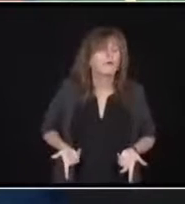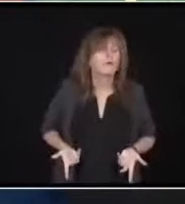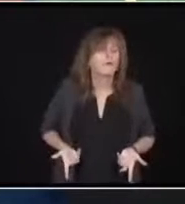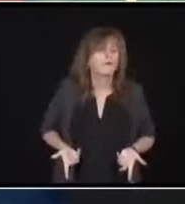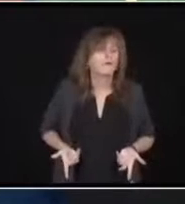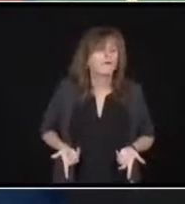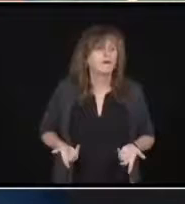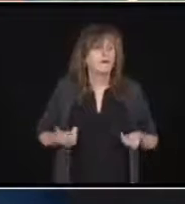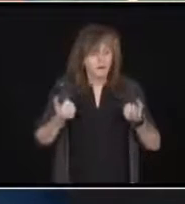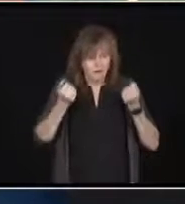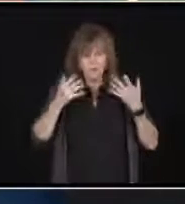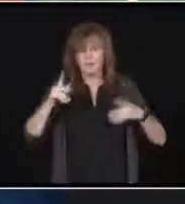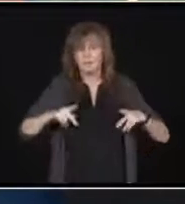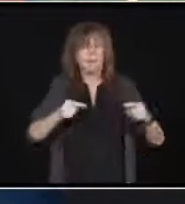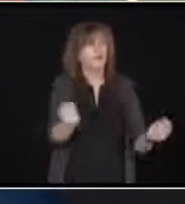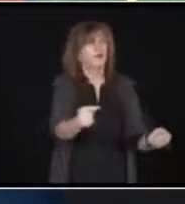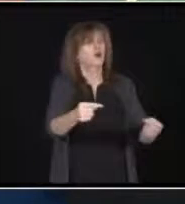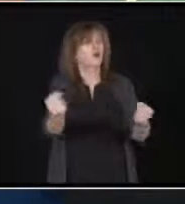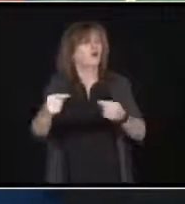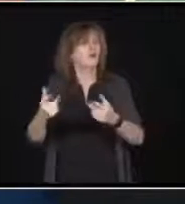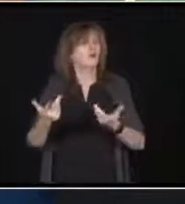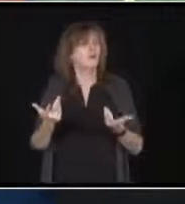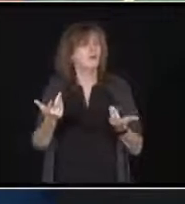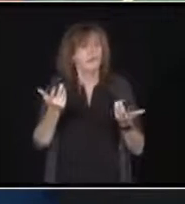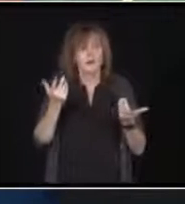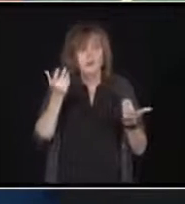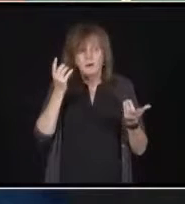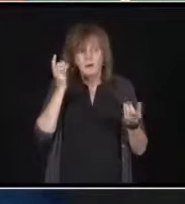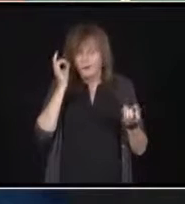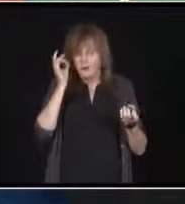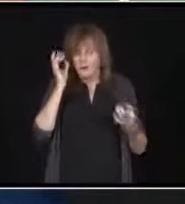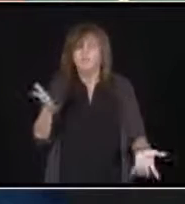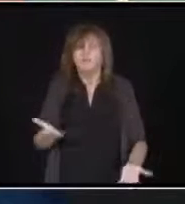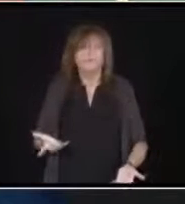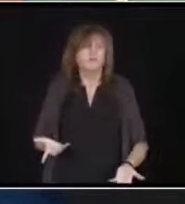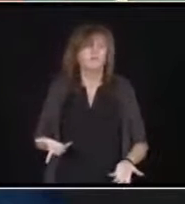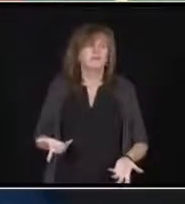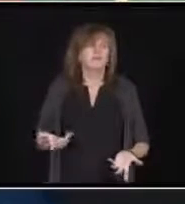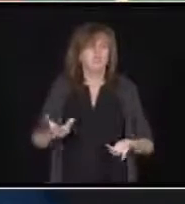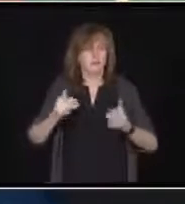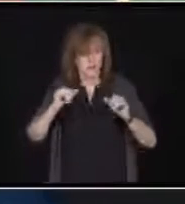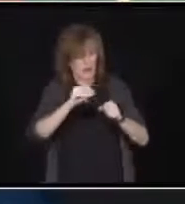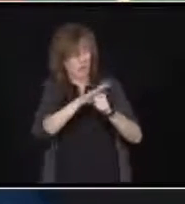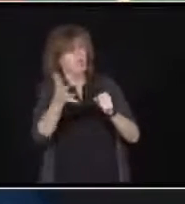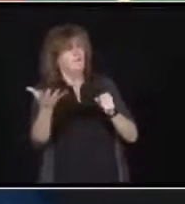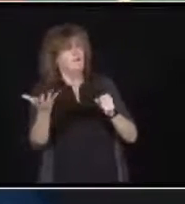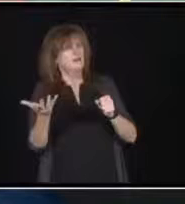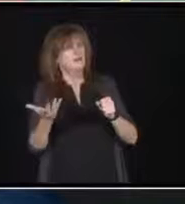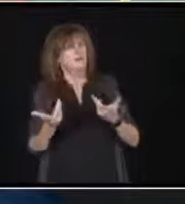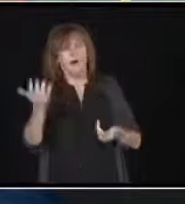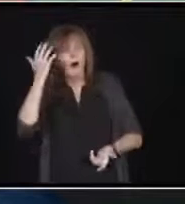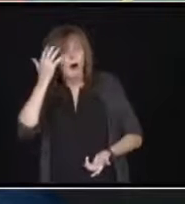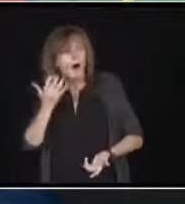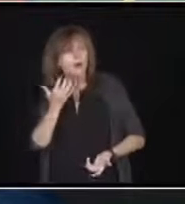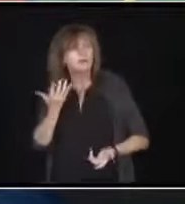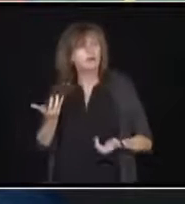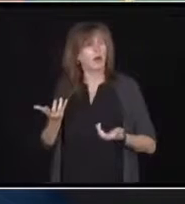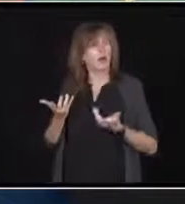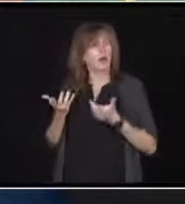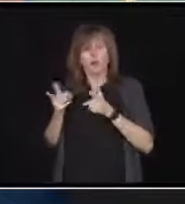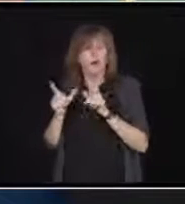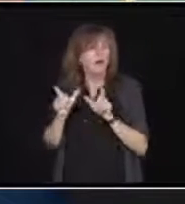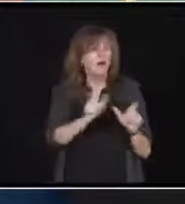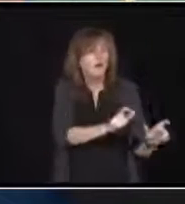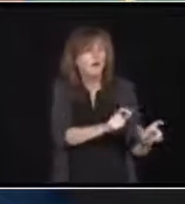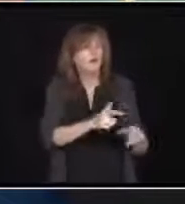nasty, this virus. As I was discussing about the hospital, loved ones. Bill and Sylvie couldn't get in